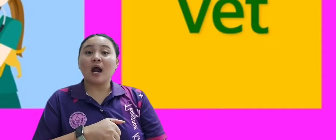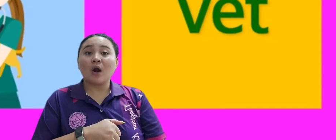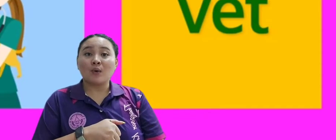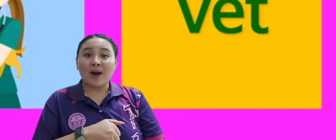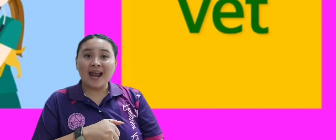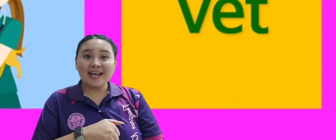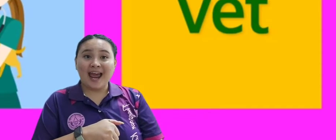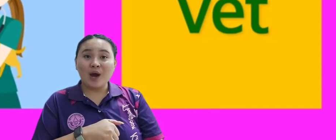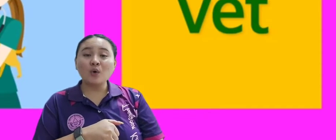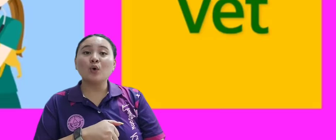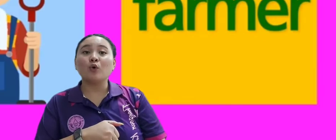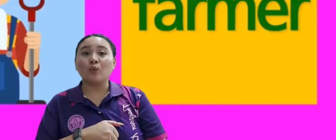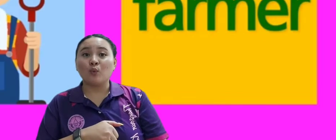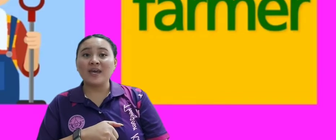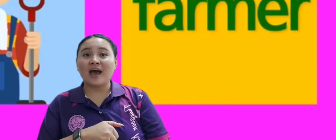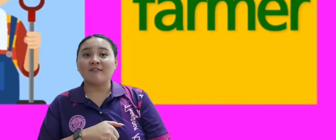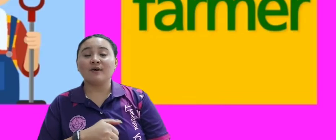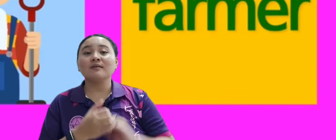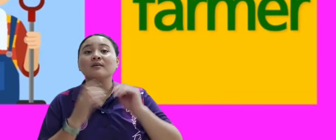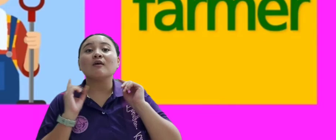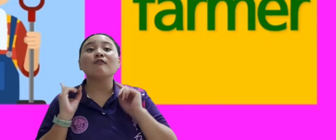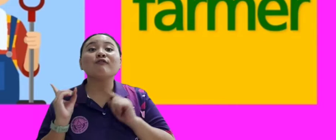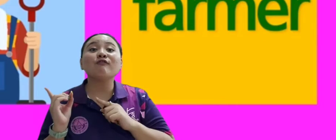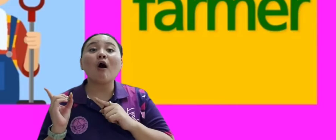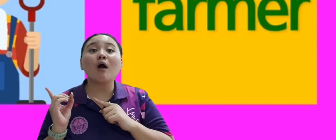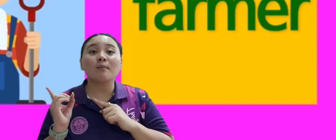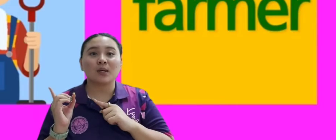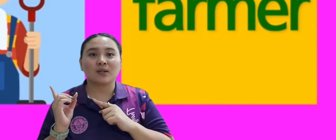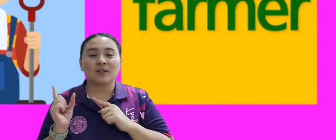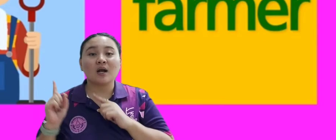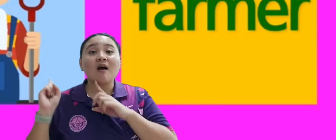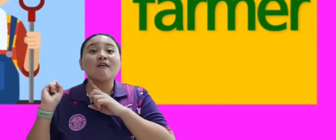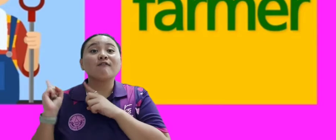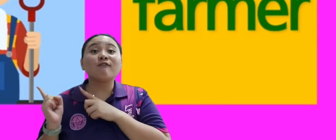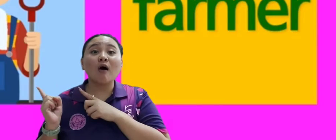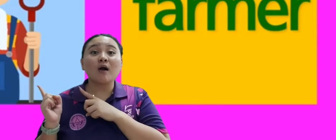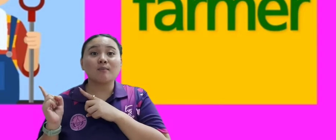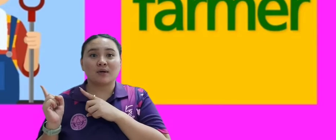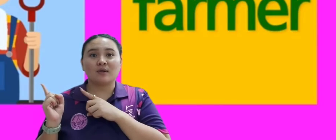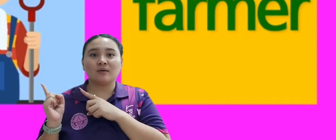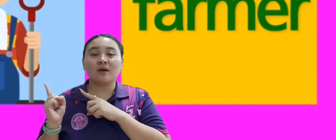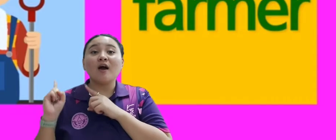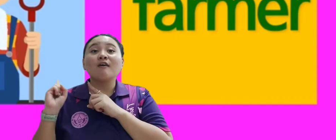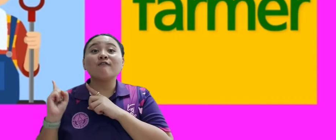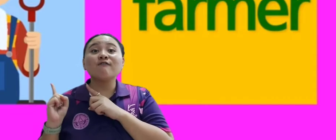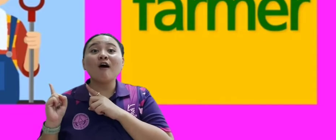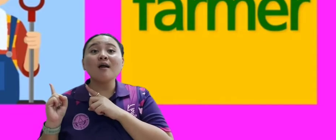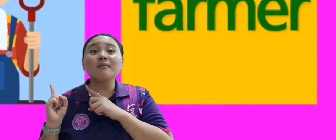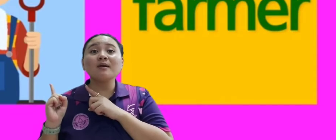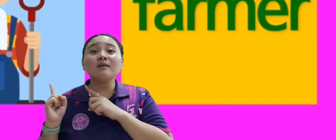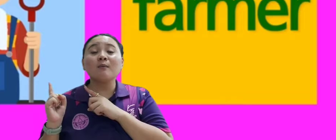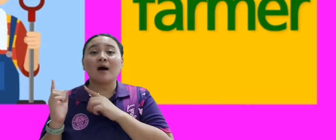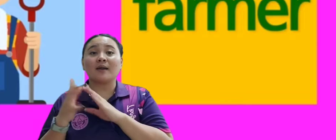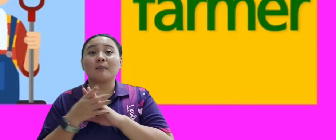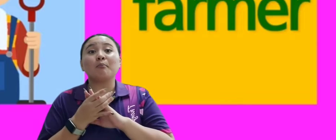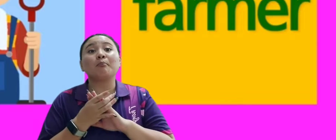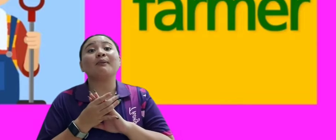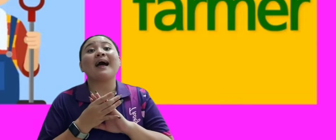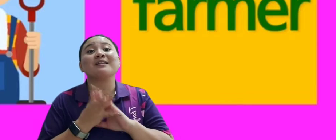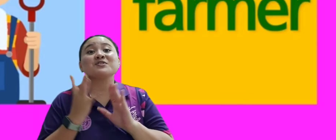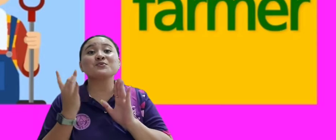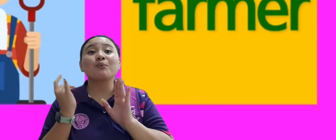And right now, we have a farmer. Farmer. Farmer